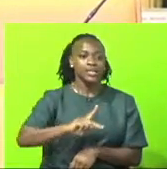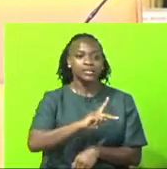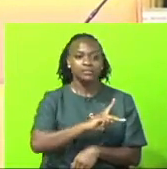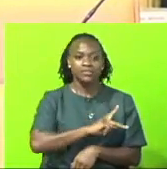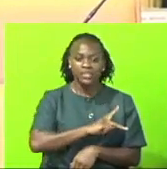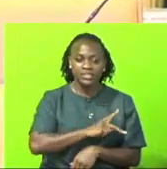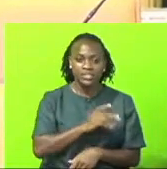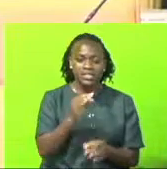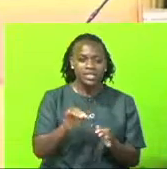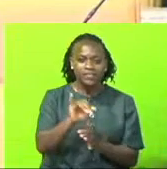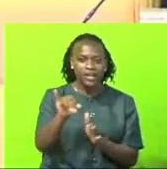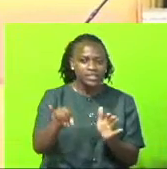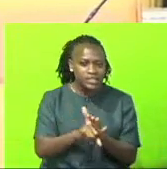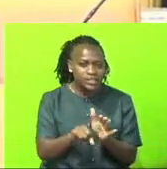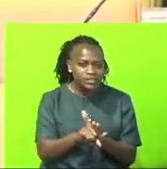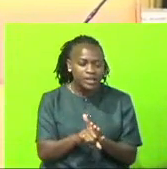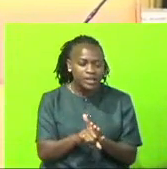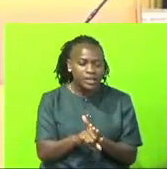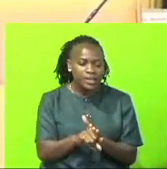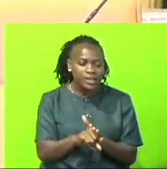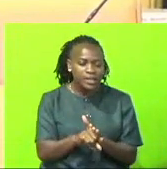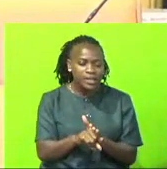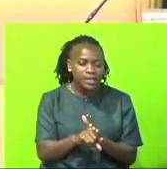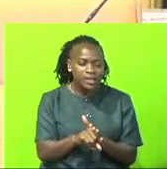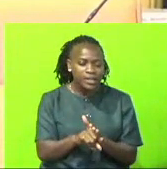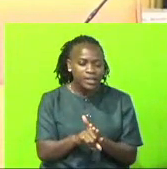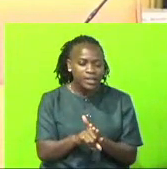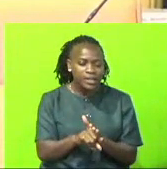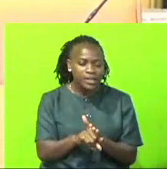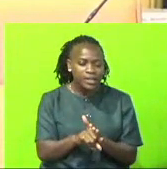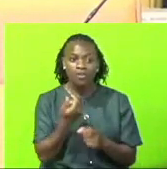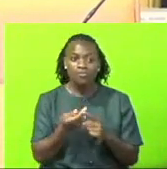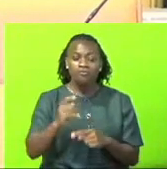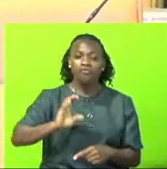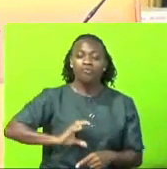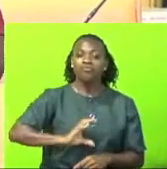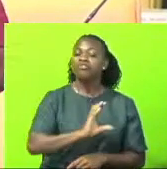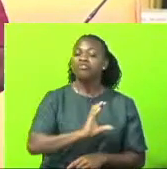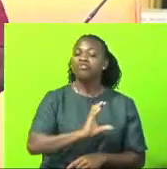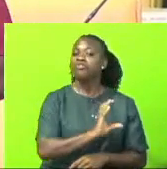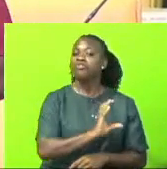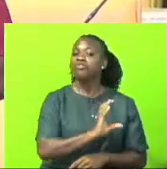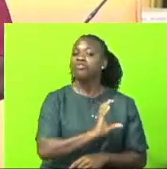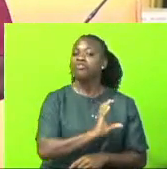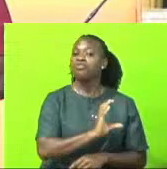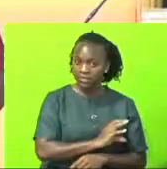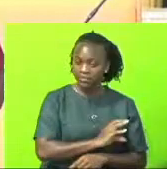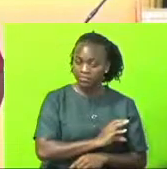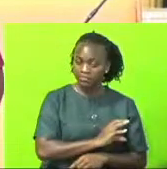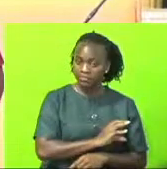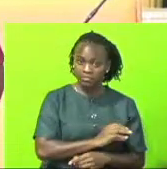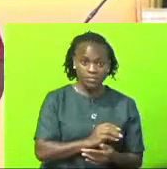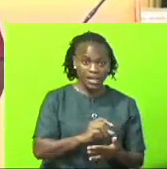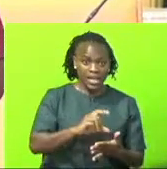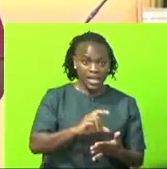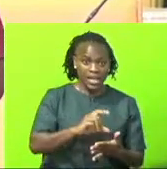guilty of contempt of Parliament by a committee of Parliament, Mr. Speaker, when that happens, it is